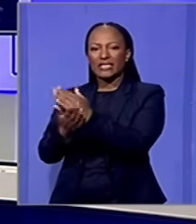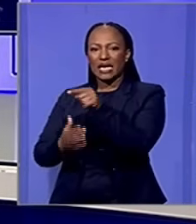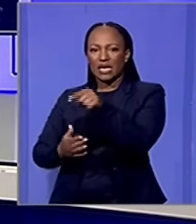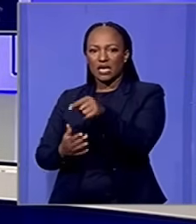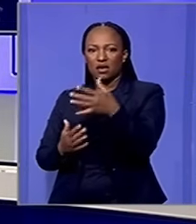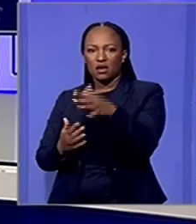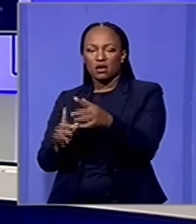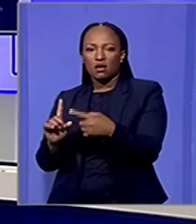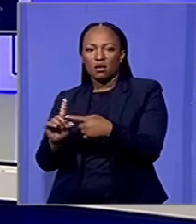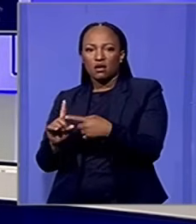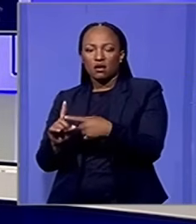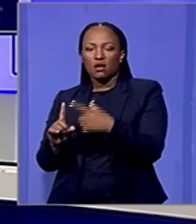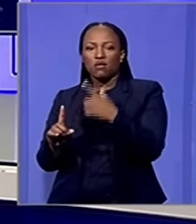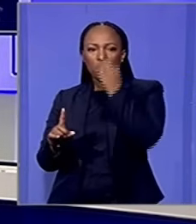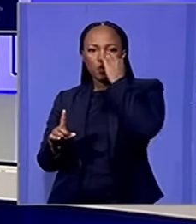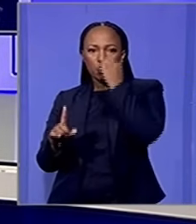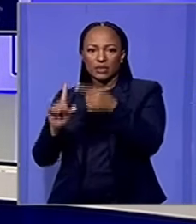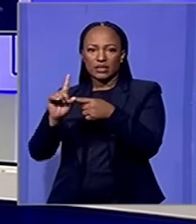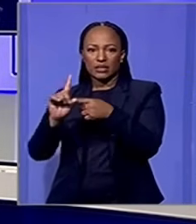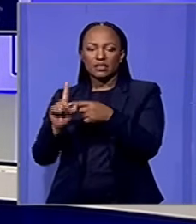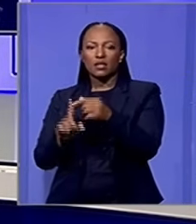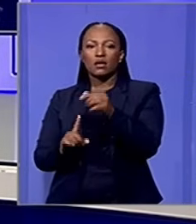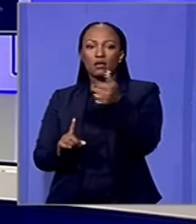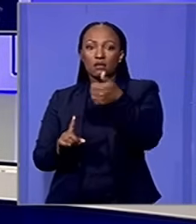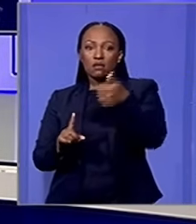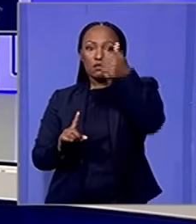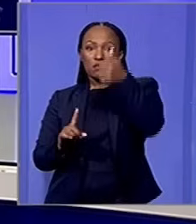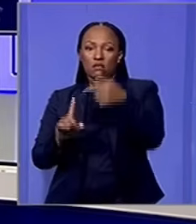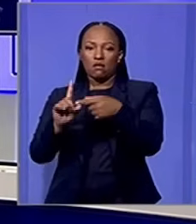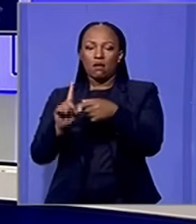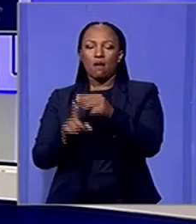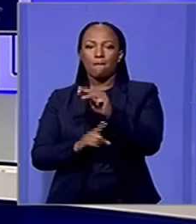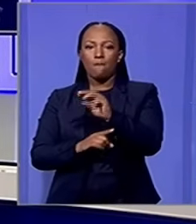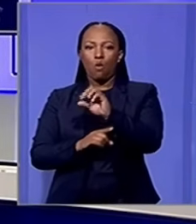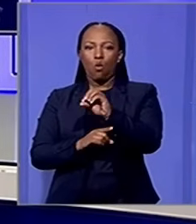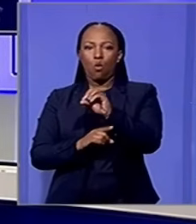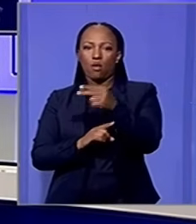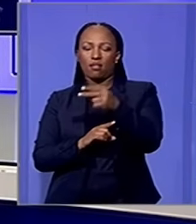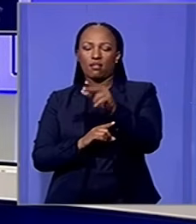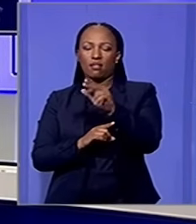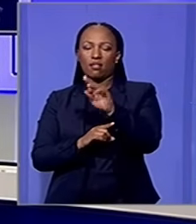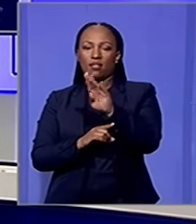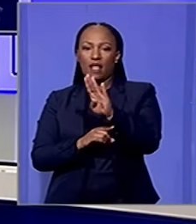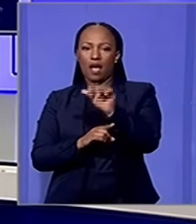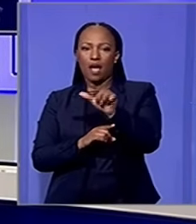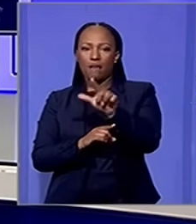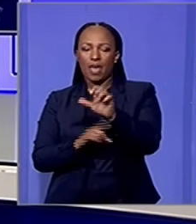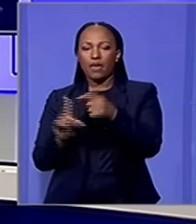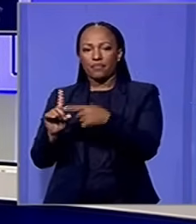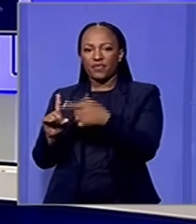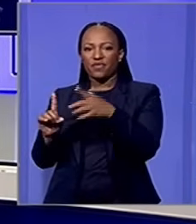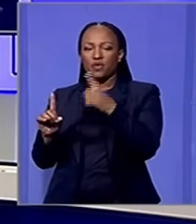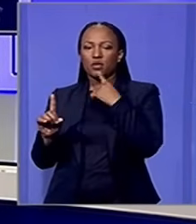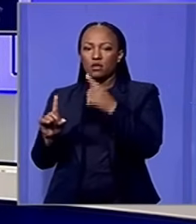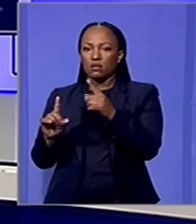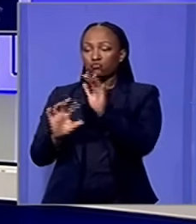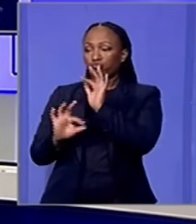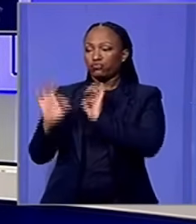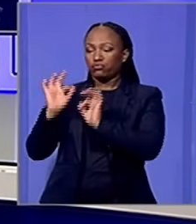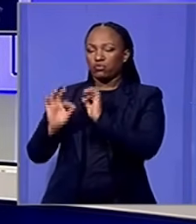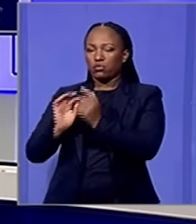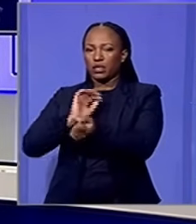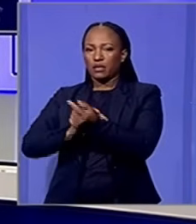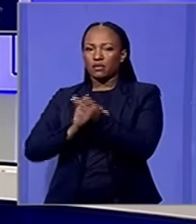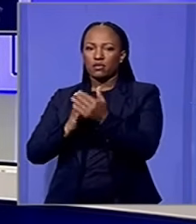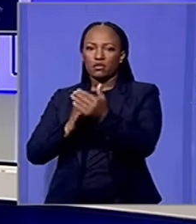le mongwadimogolo wa ditaba tša Sepedi Mage ke tla mohlabi yo a lego gona fao go tla gore nyetlela ka boripana gore tšeo di hlilego di direga ke tše